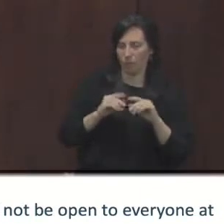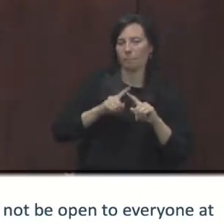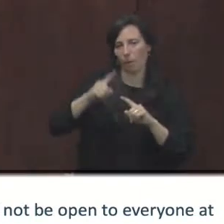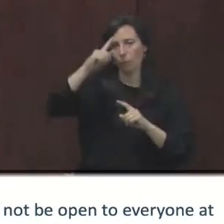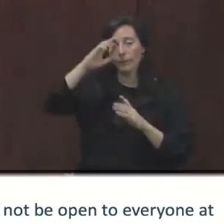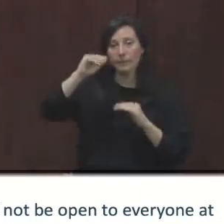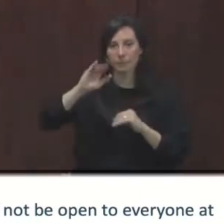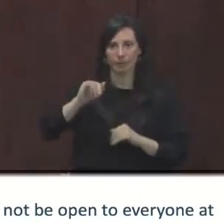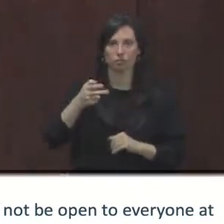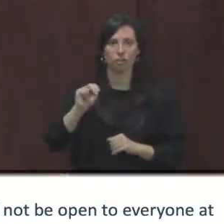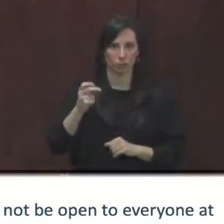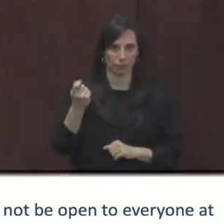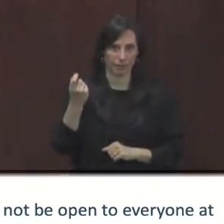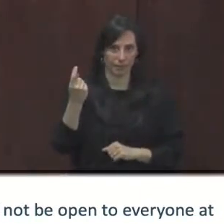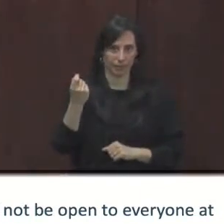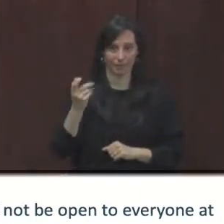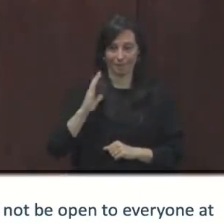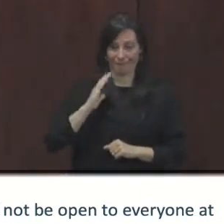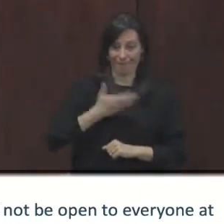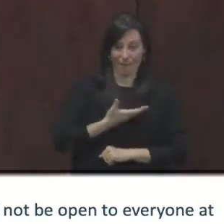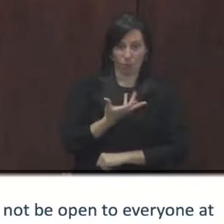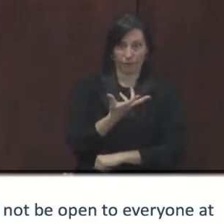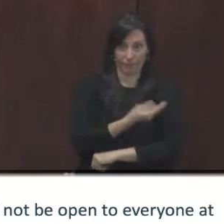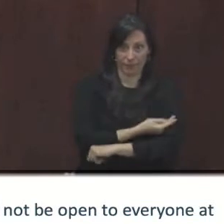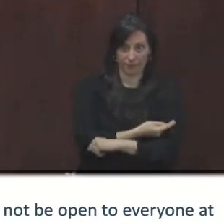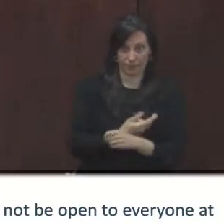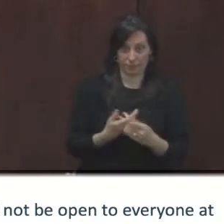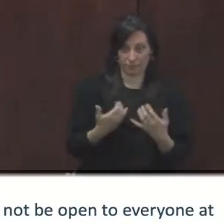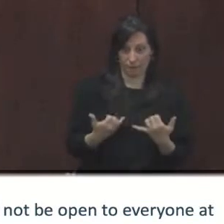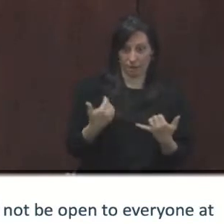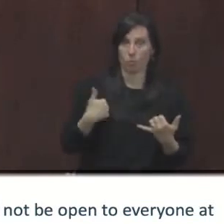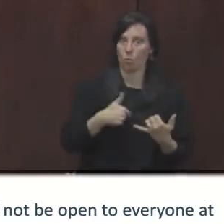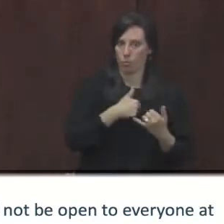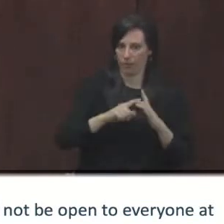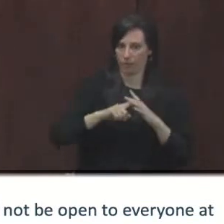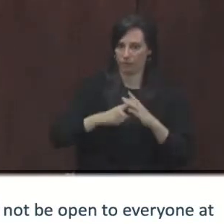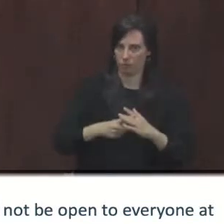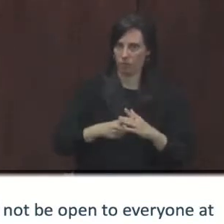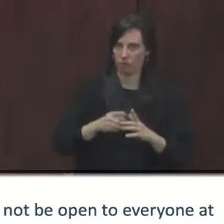11th. Due to our vaccine supply, we will begin January 11th.